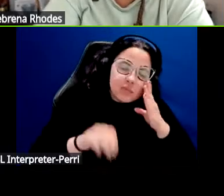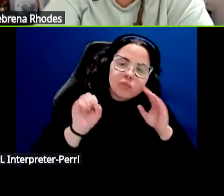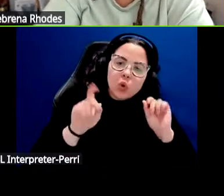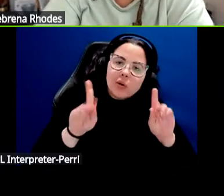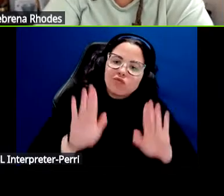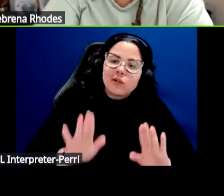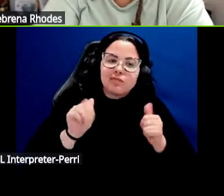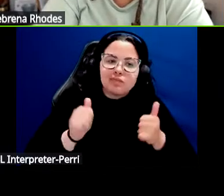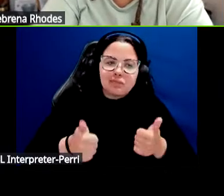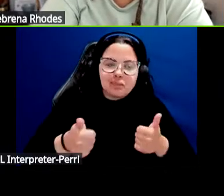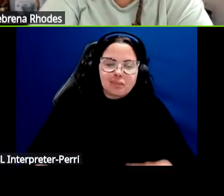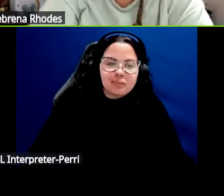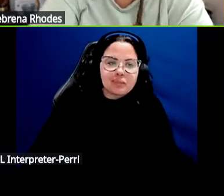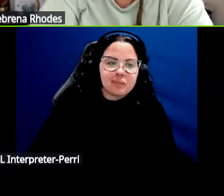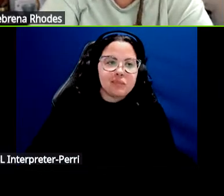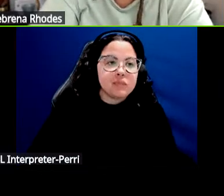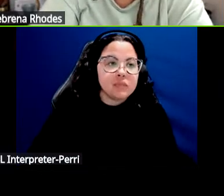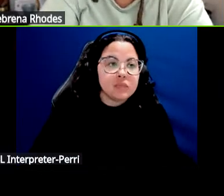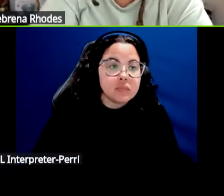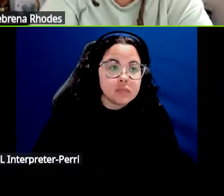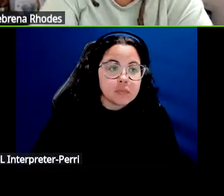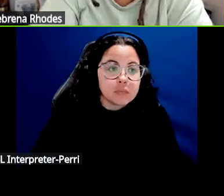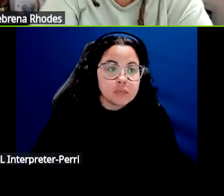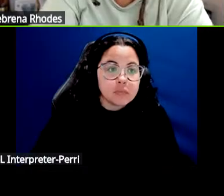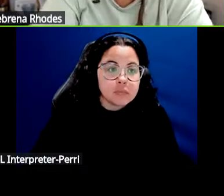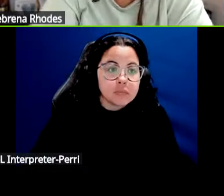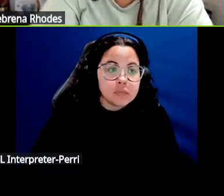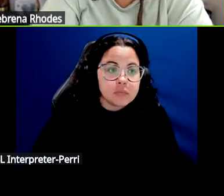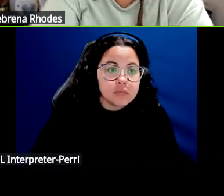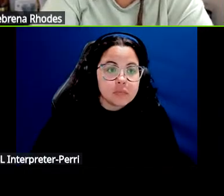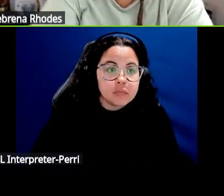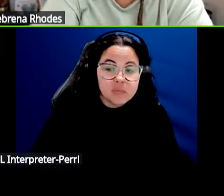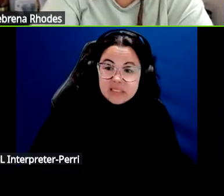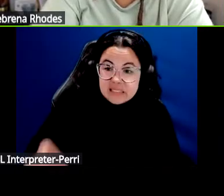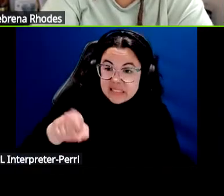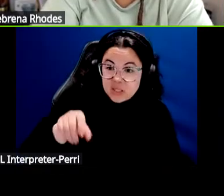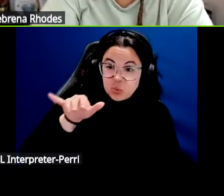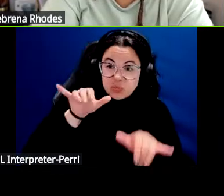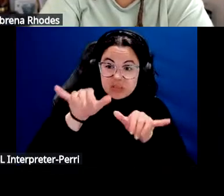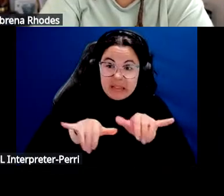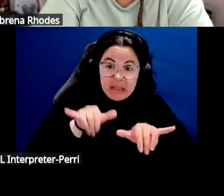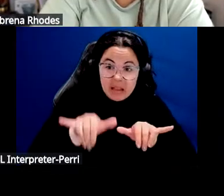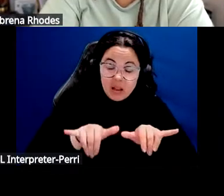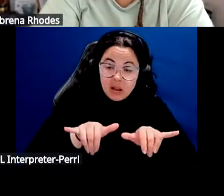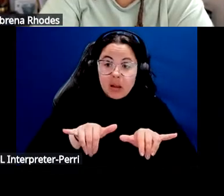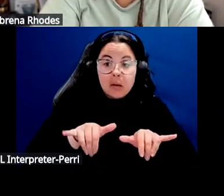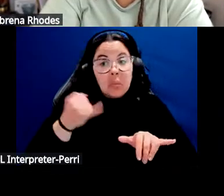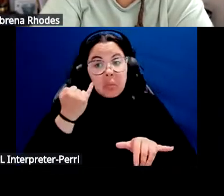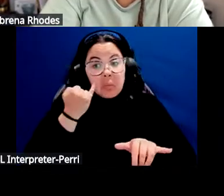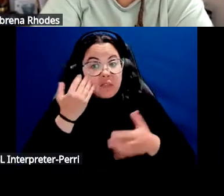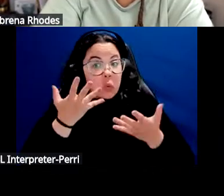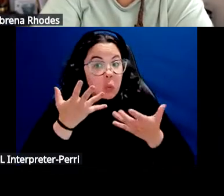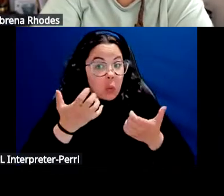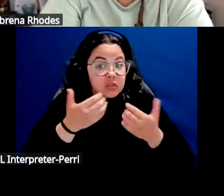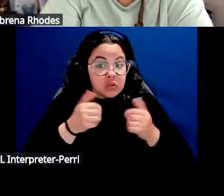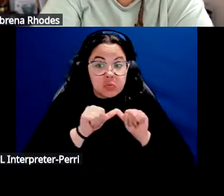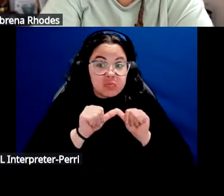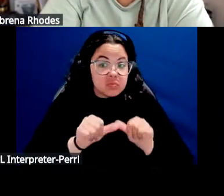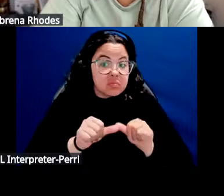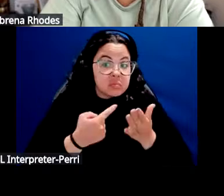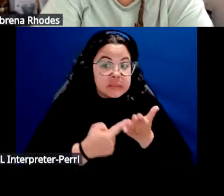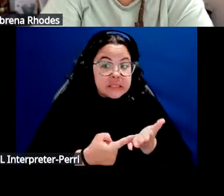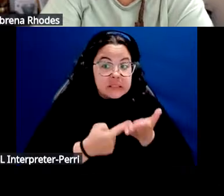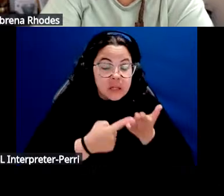Okay, great. So do we need Mr. Jeremiah to stick around? If he wants to further discuss the items that he